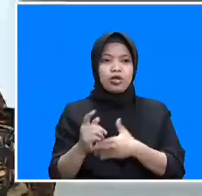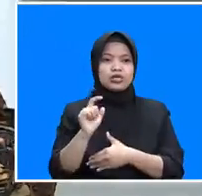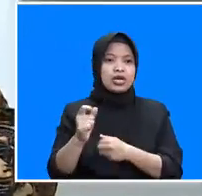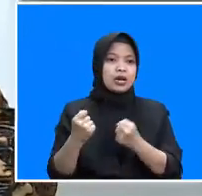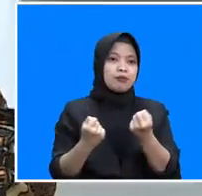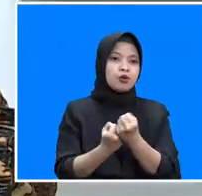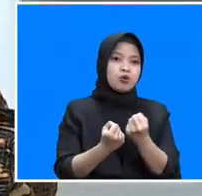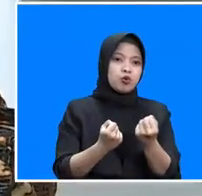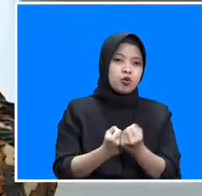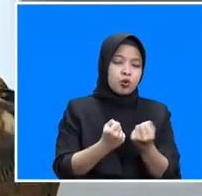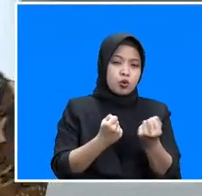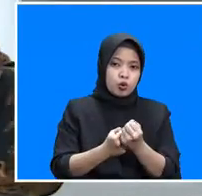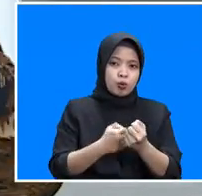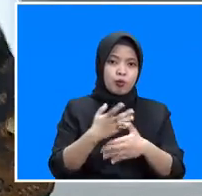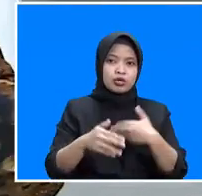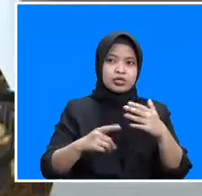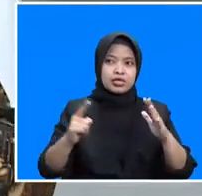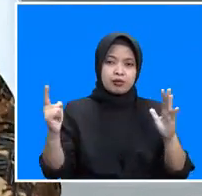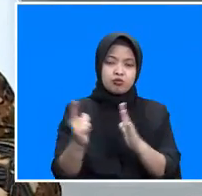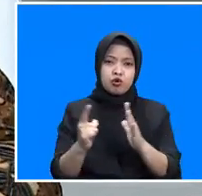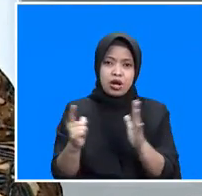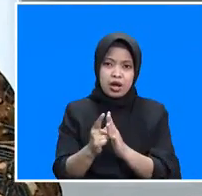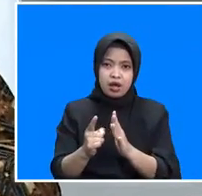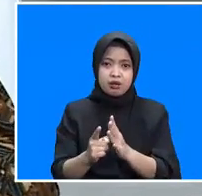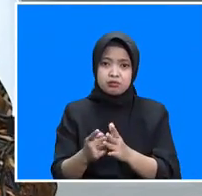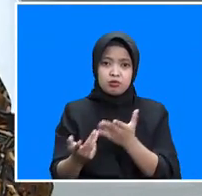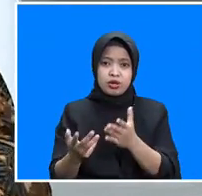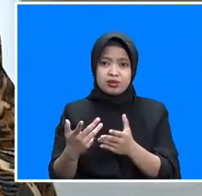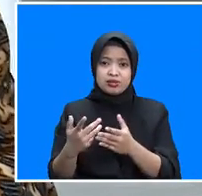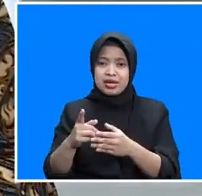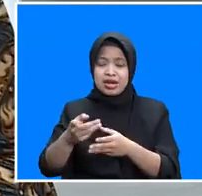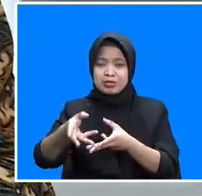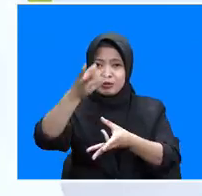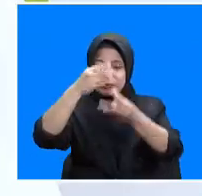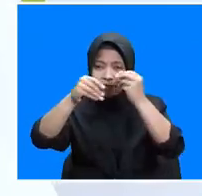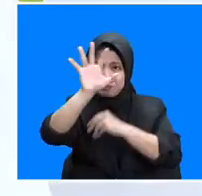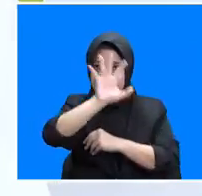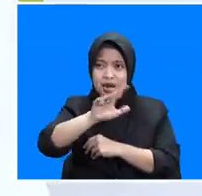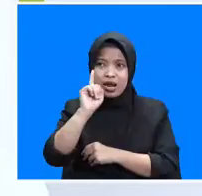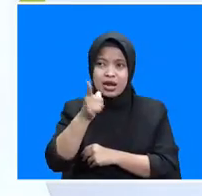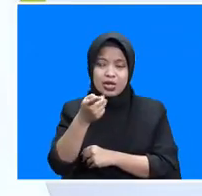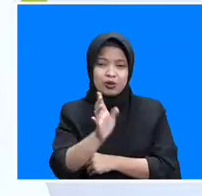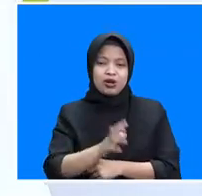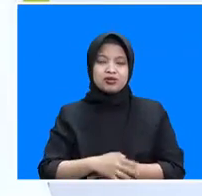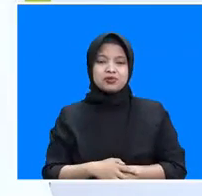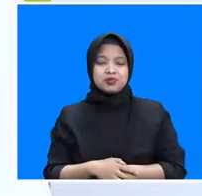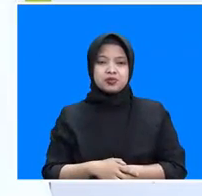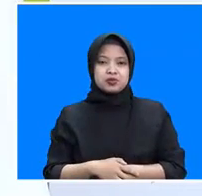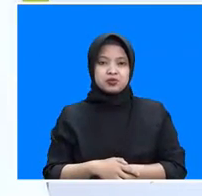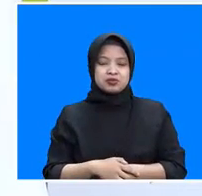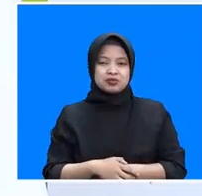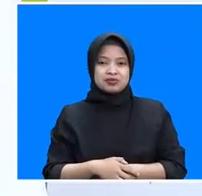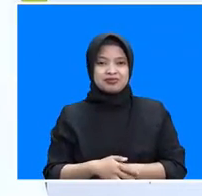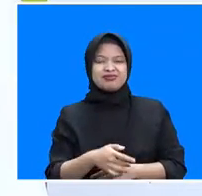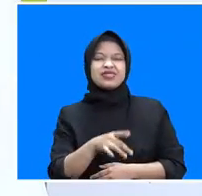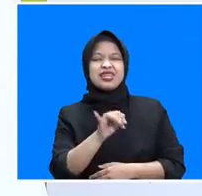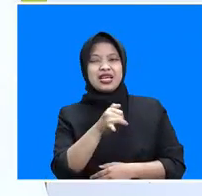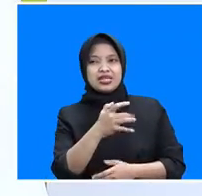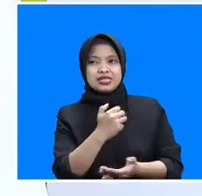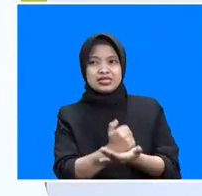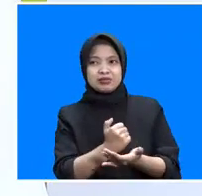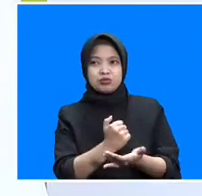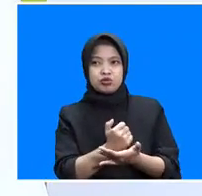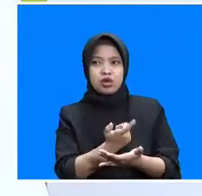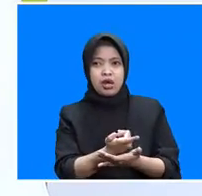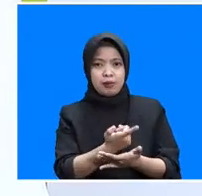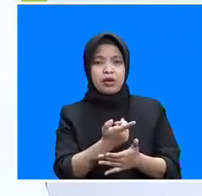face-to-face learning? Maybe you have some ideas? Yeah, I'd like to say Australia would always be very happy